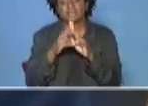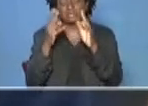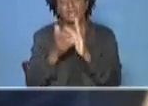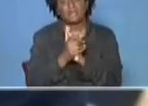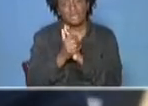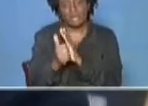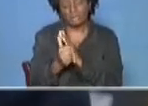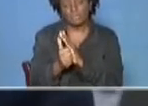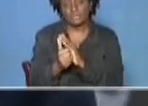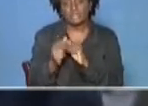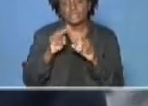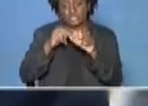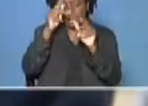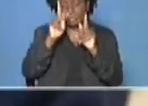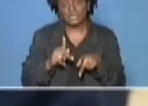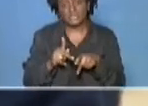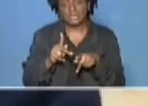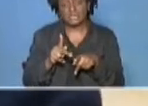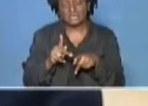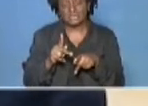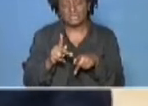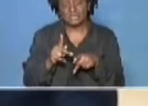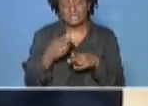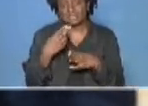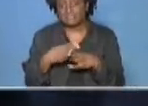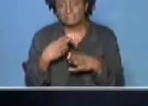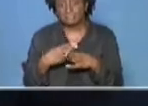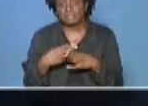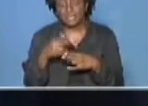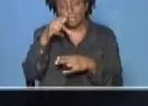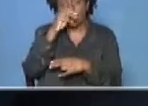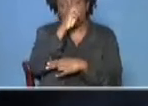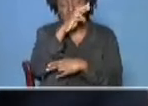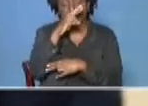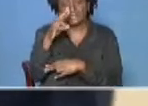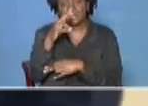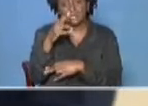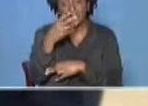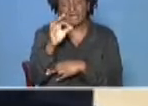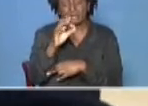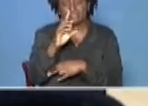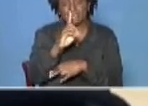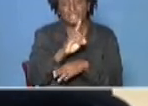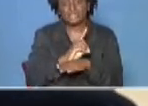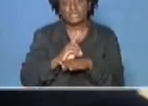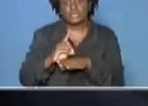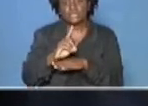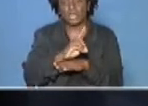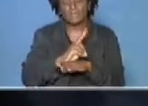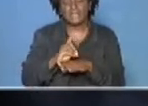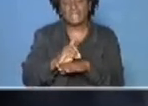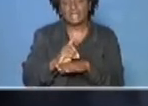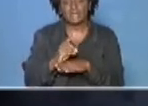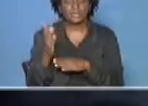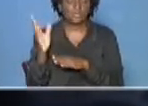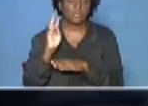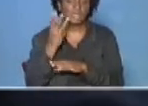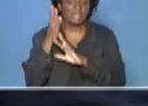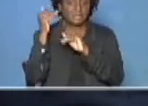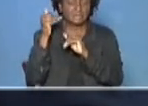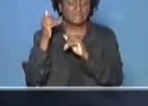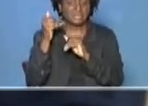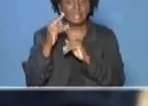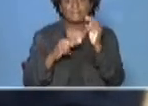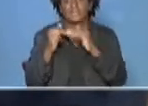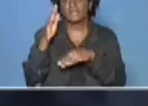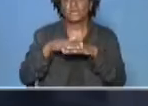chairperson in the person of the Prime Minister of Dominica. and we look forward to building on what